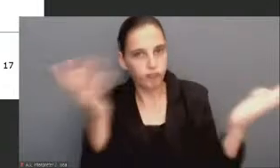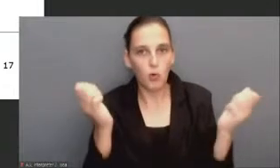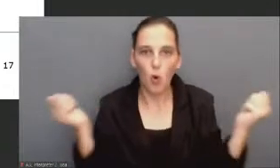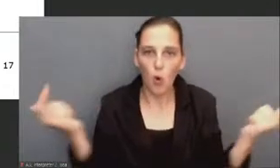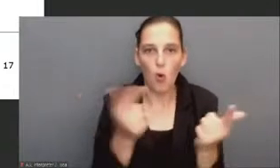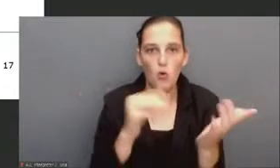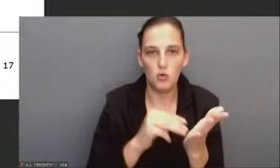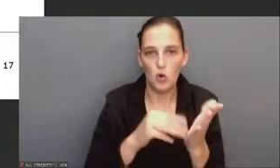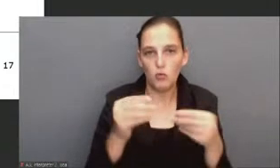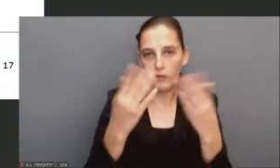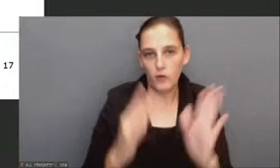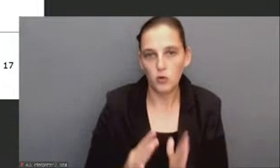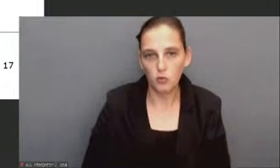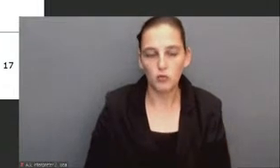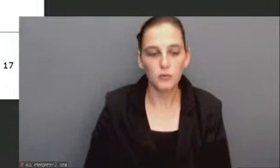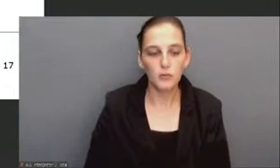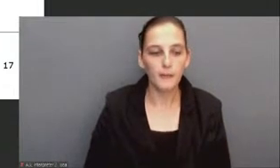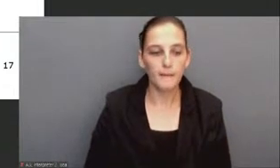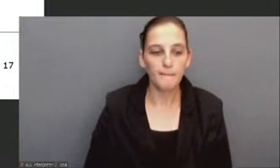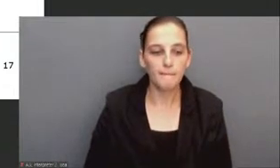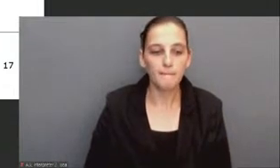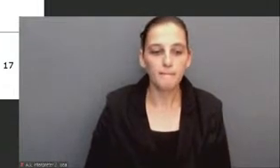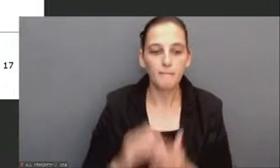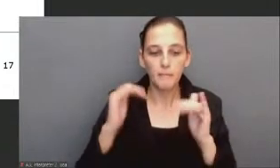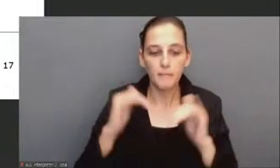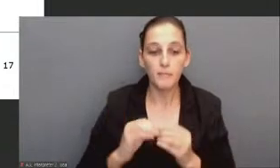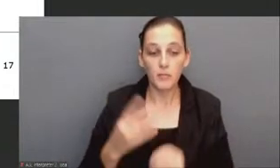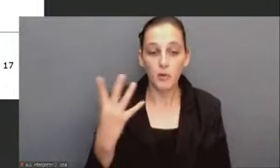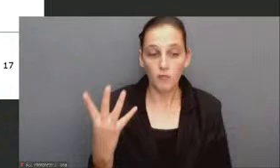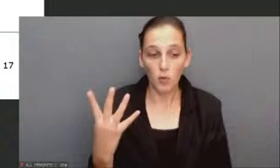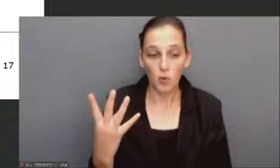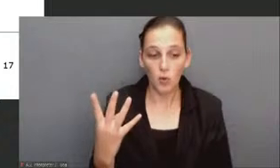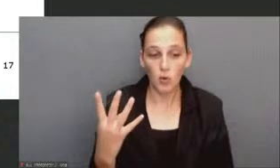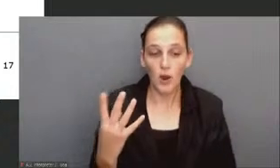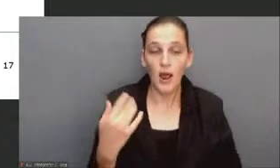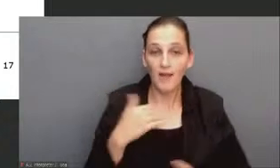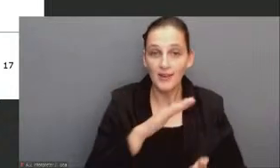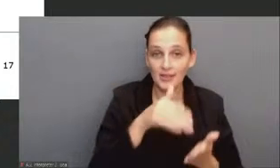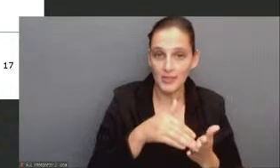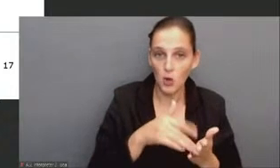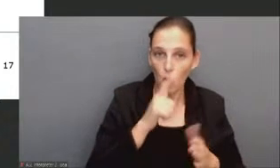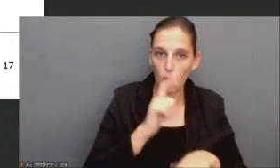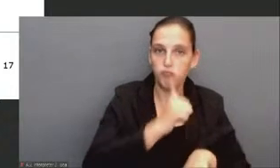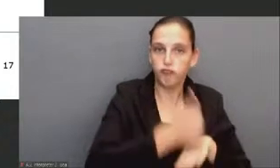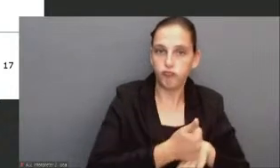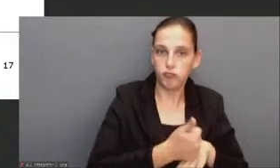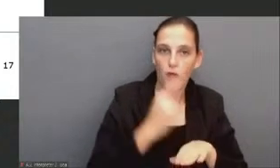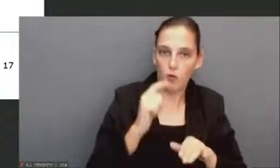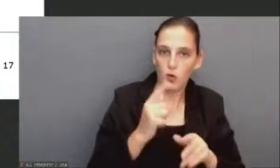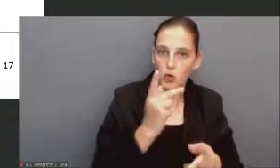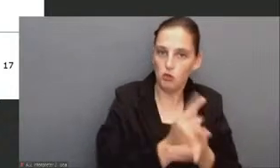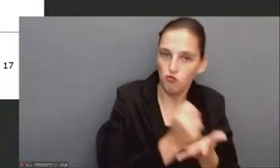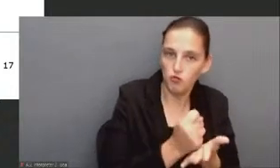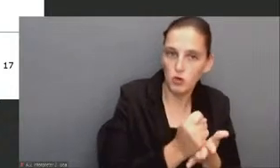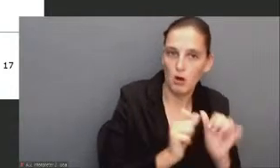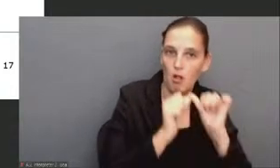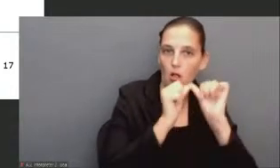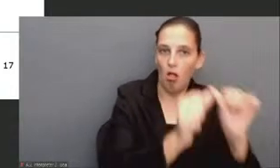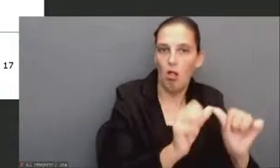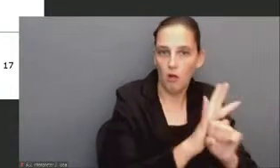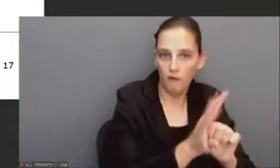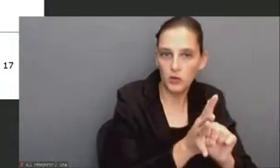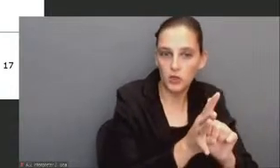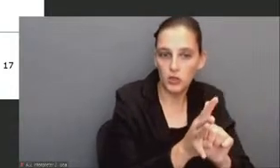Number four, centers have been developed specifically to treat long COVID. But due to the lack of health coverage and travel limitations,